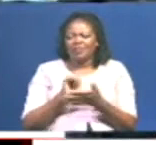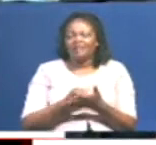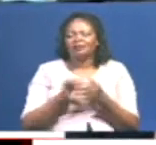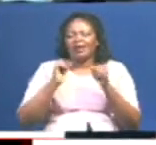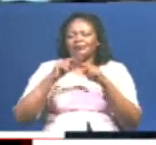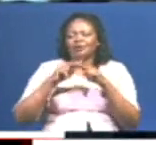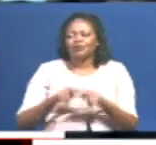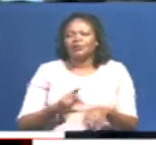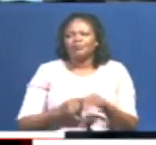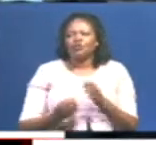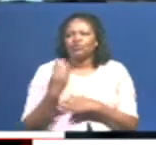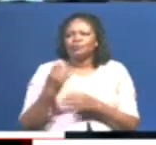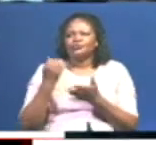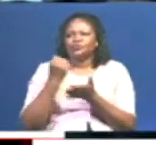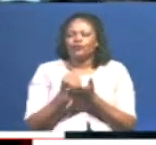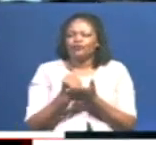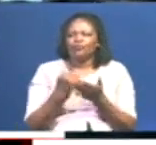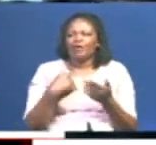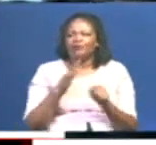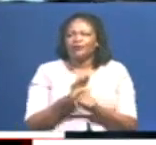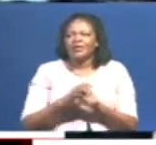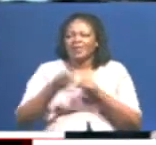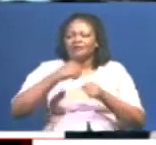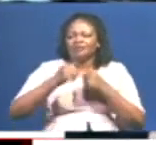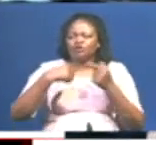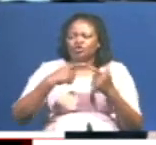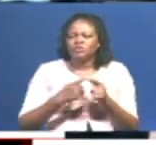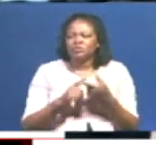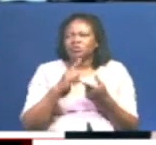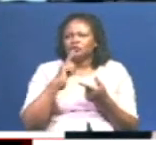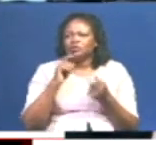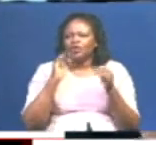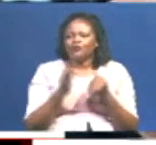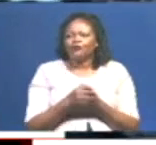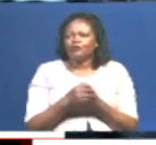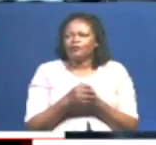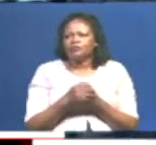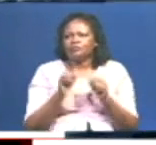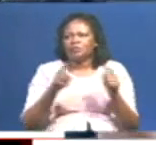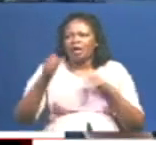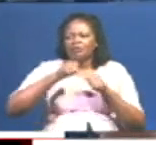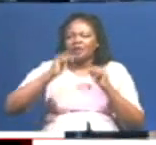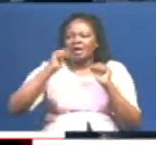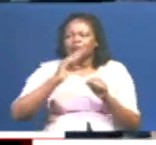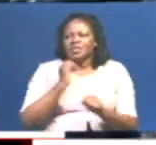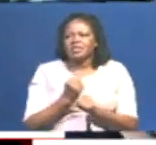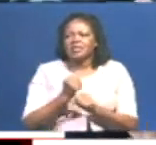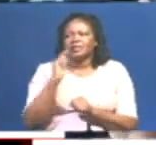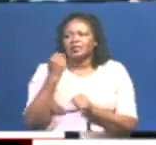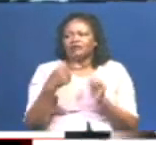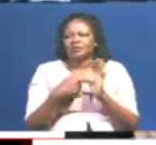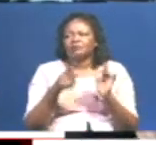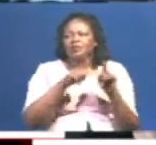grow. In coffee we usually have a lot of activities going on, so if these activities can be done here in Kenya, like any